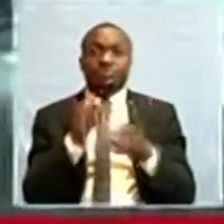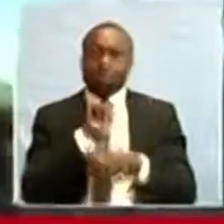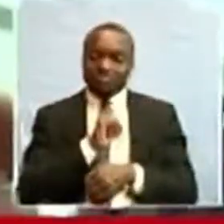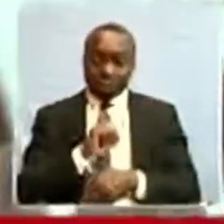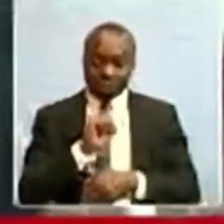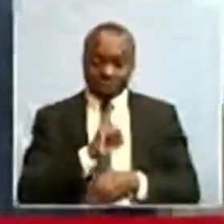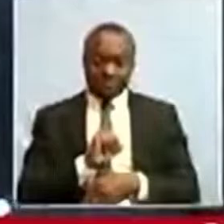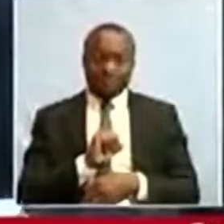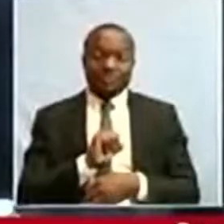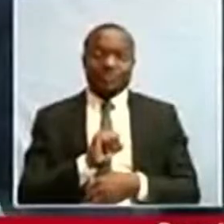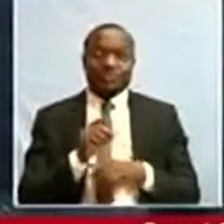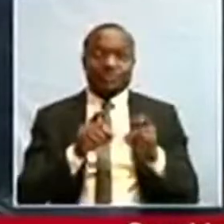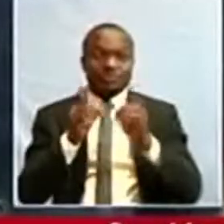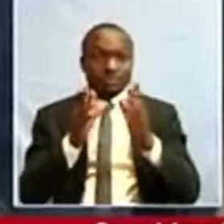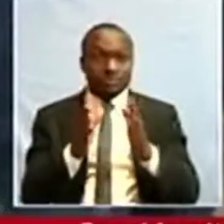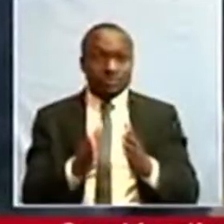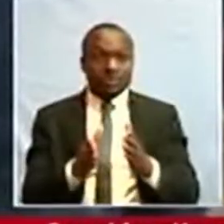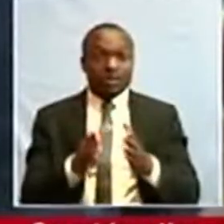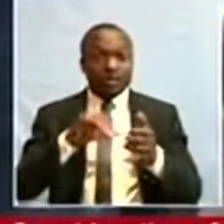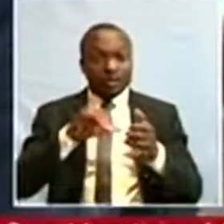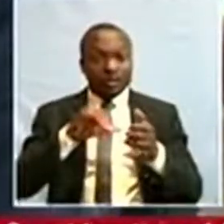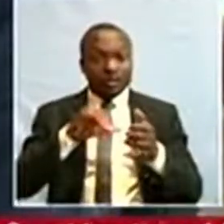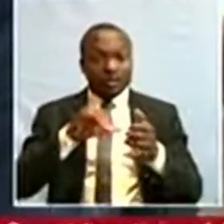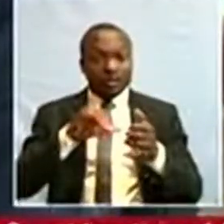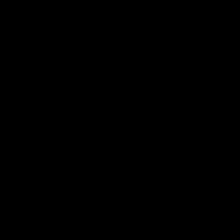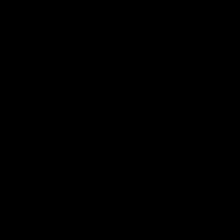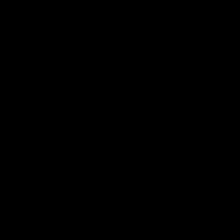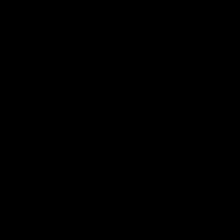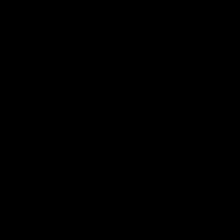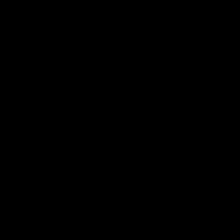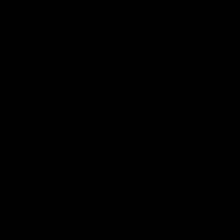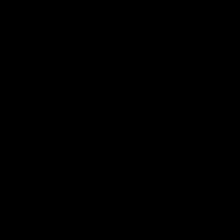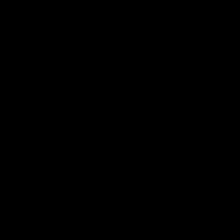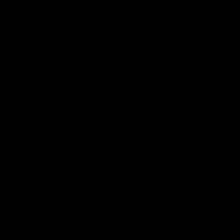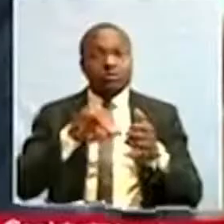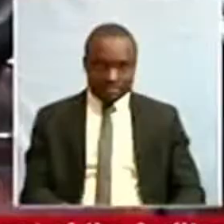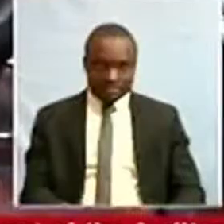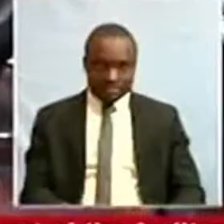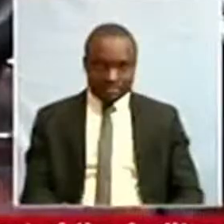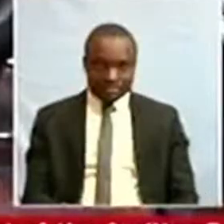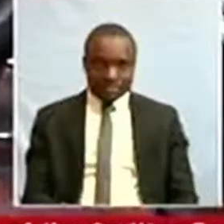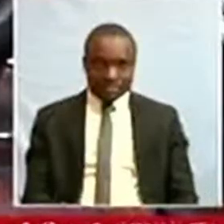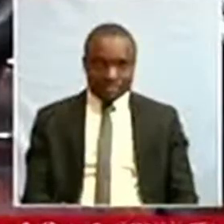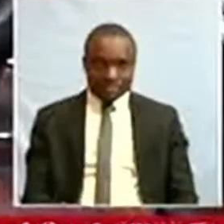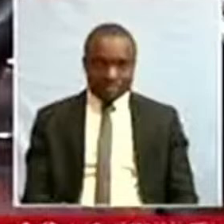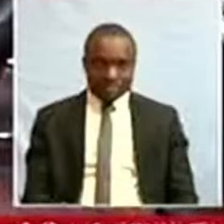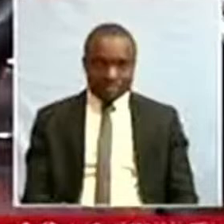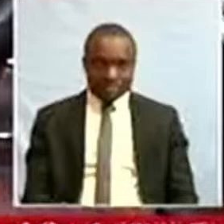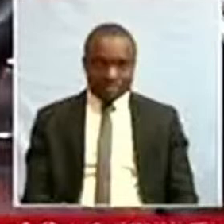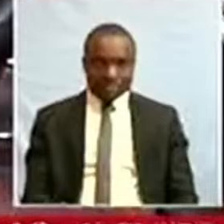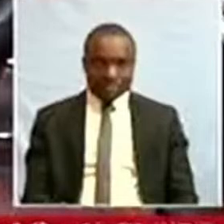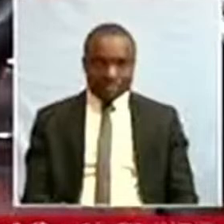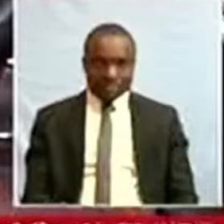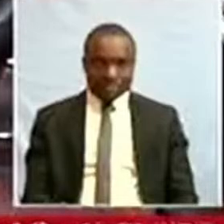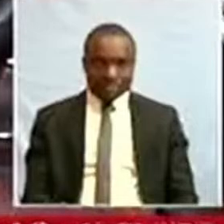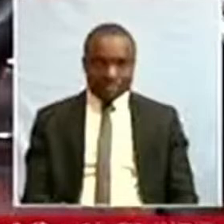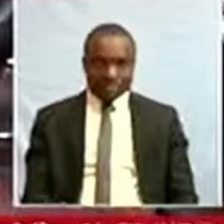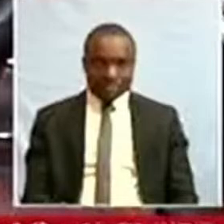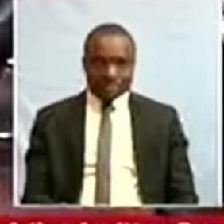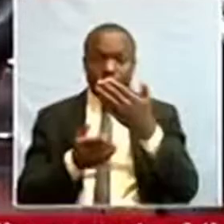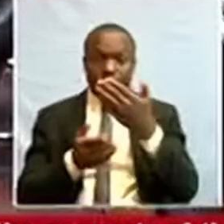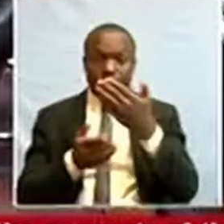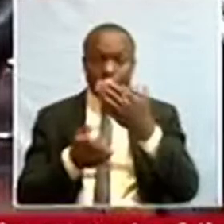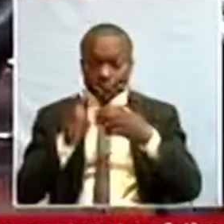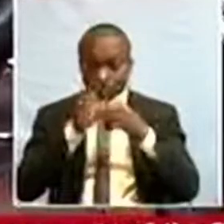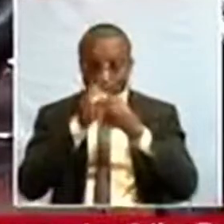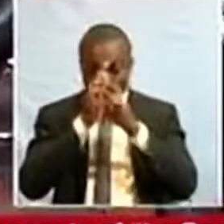Apologies, Chair. I'm the Director of Social Welfare. Thank you. Good morning,